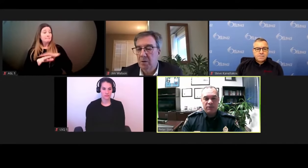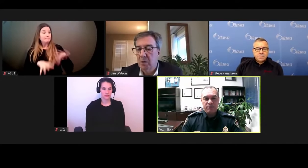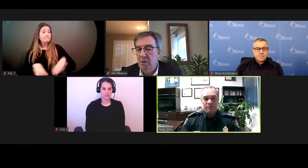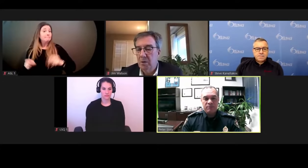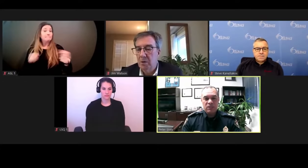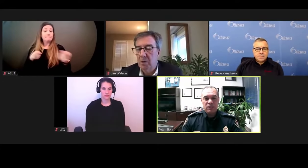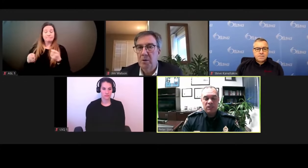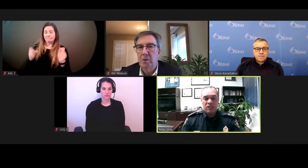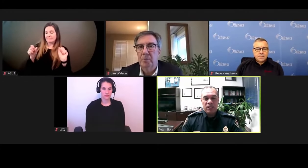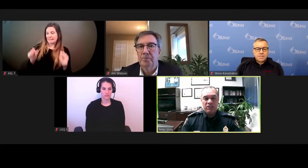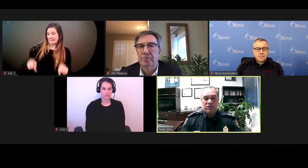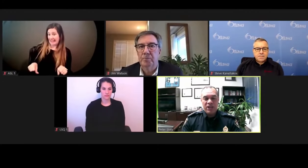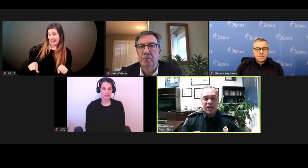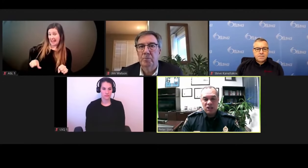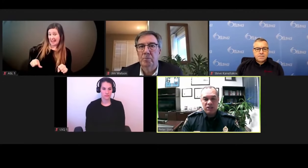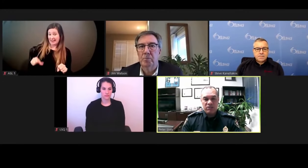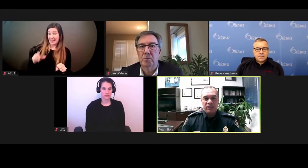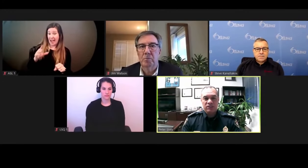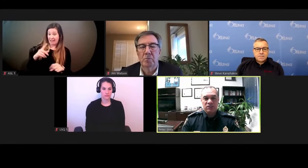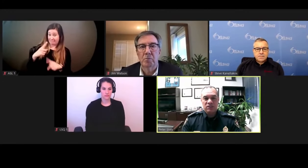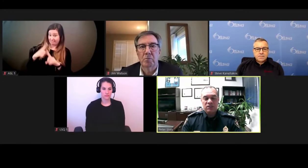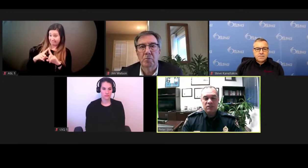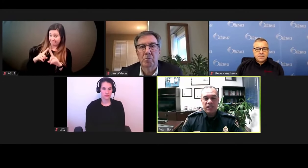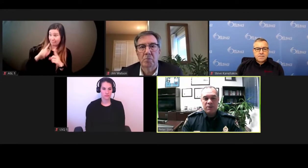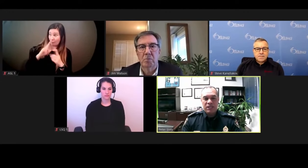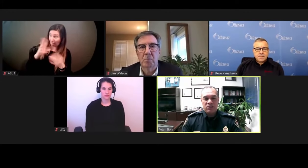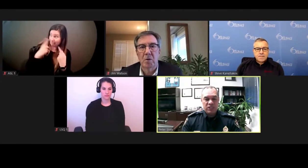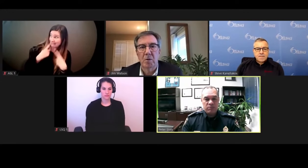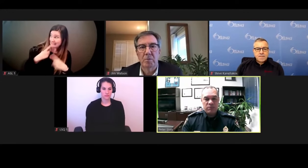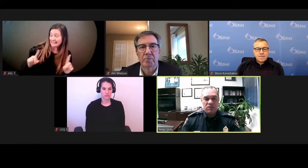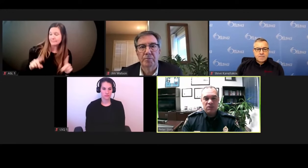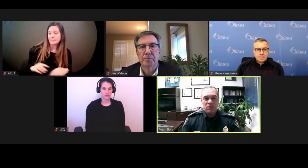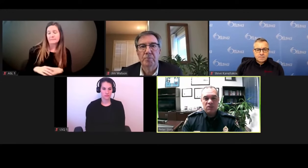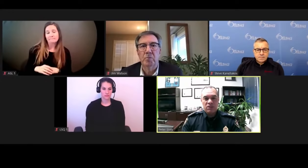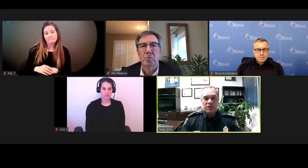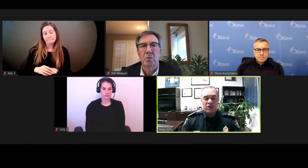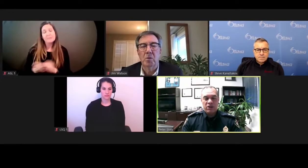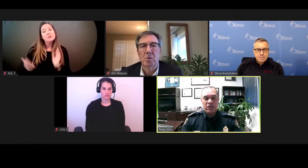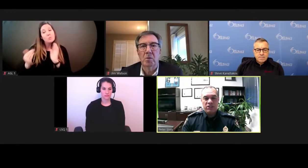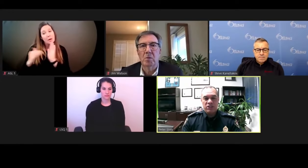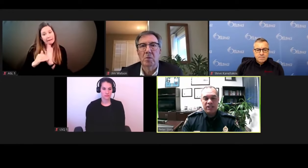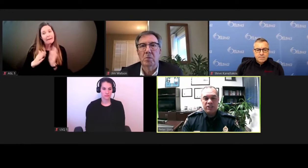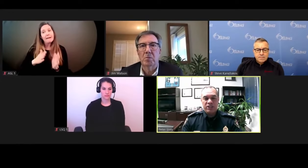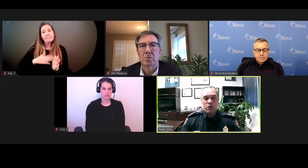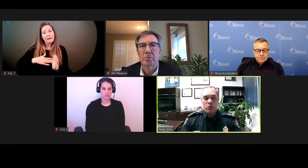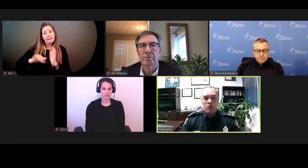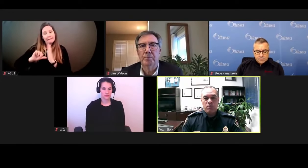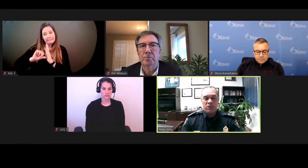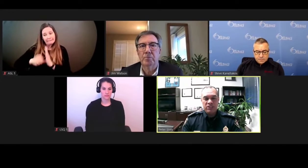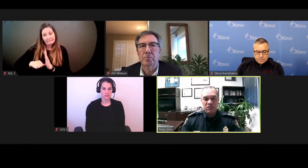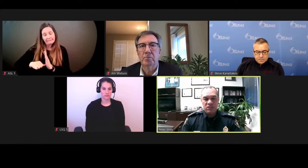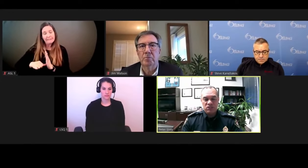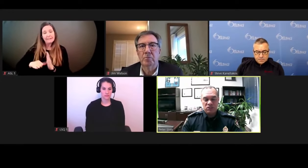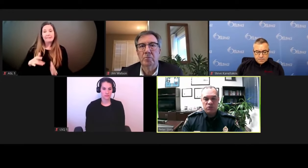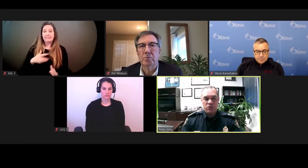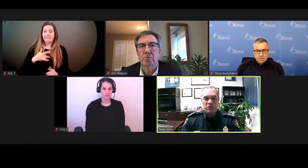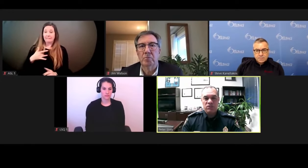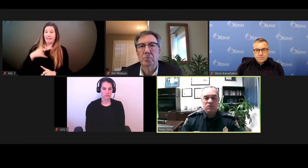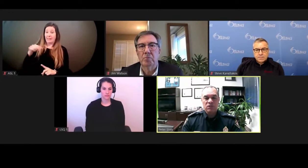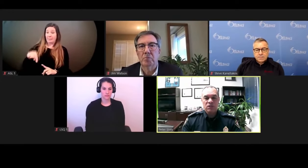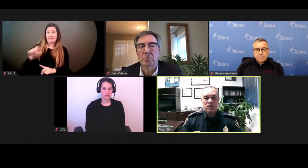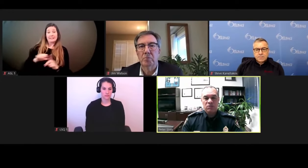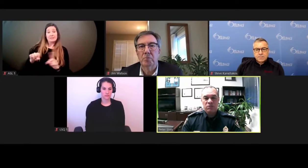totality. And it's in that context that I make the statement, there is likely no policing solution to